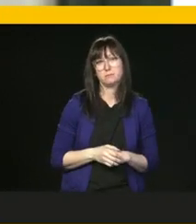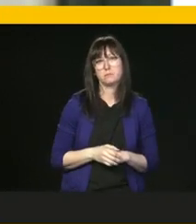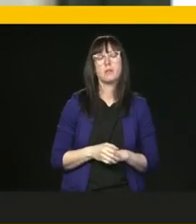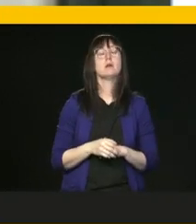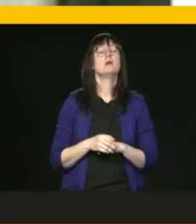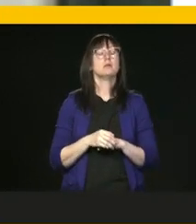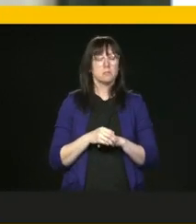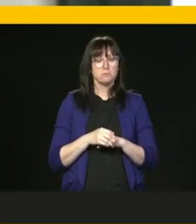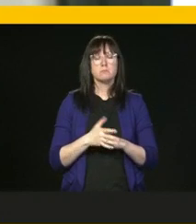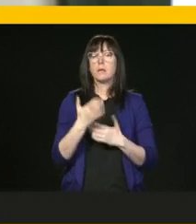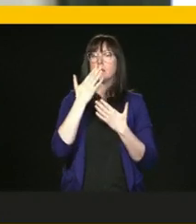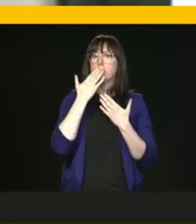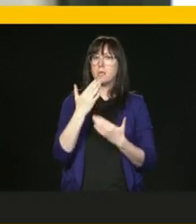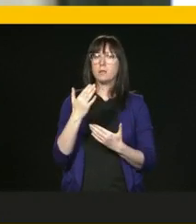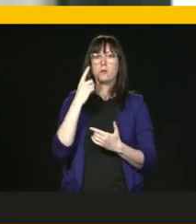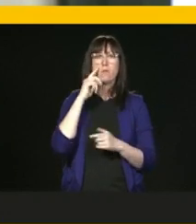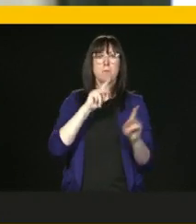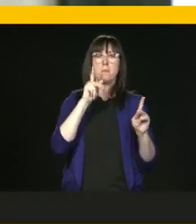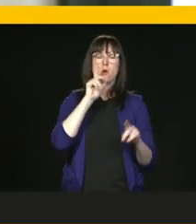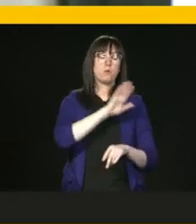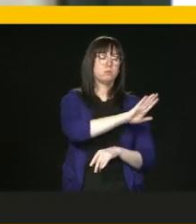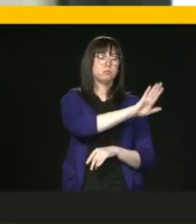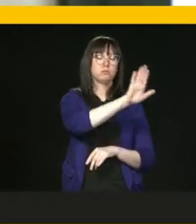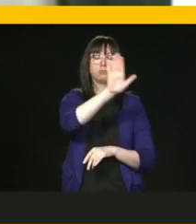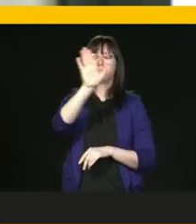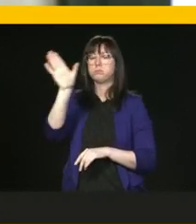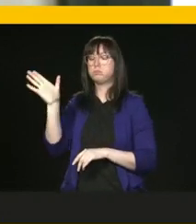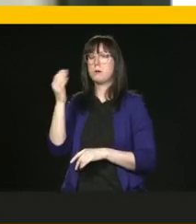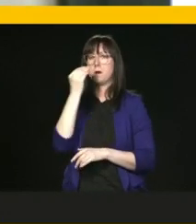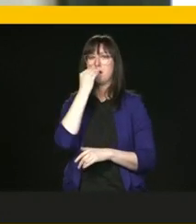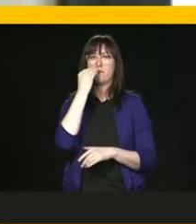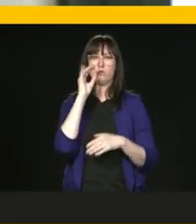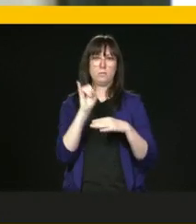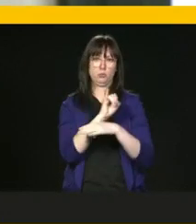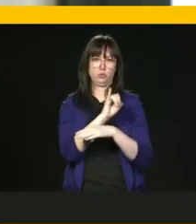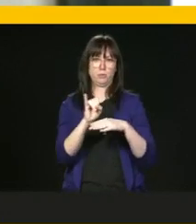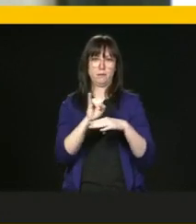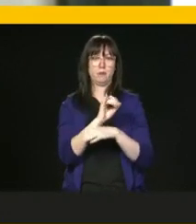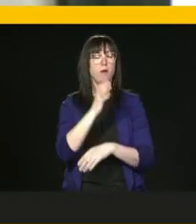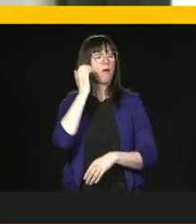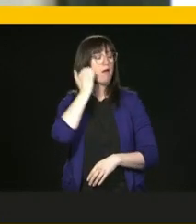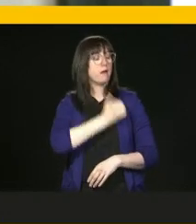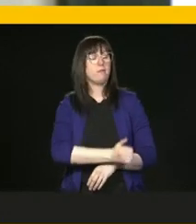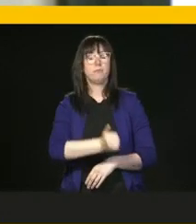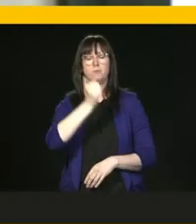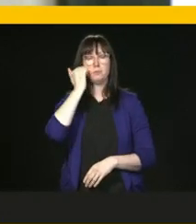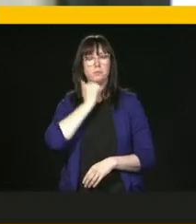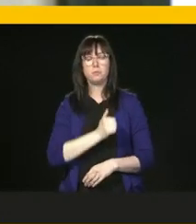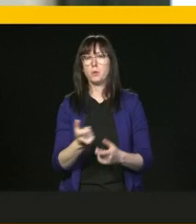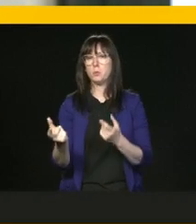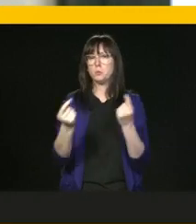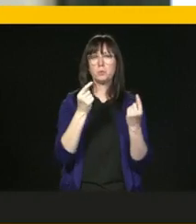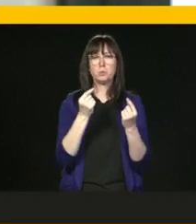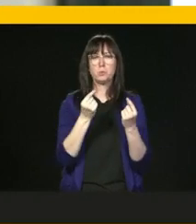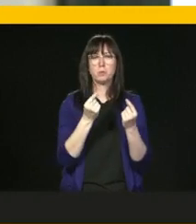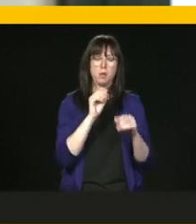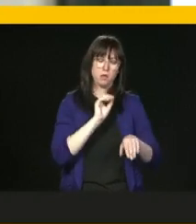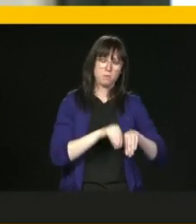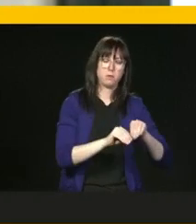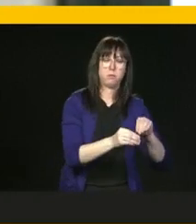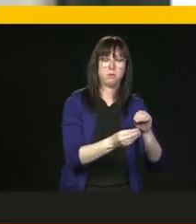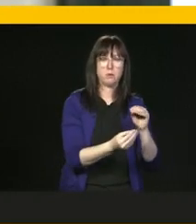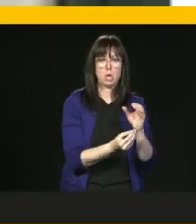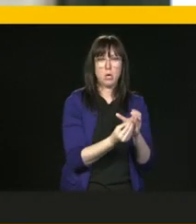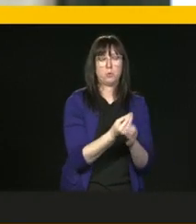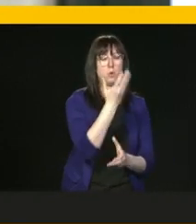say thank you to people right across the entire food sector. Day in and day out, you grow,